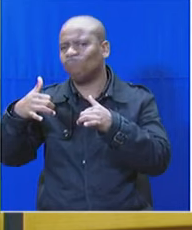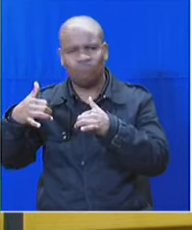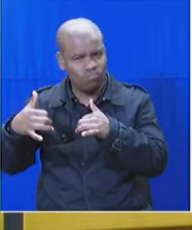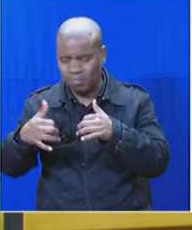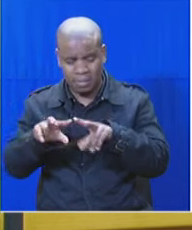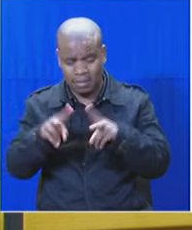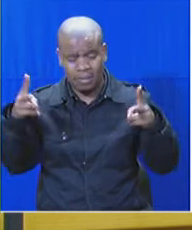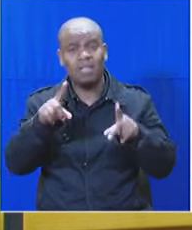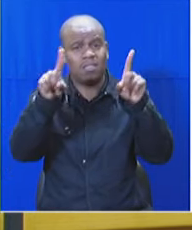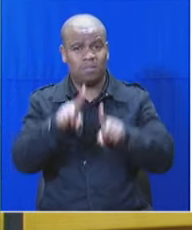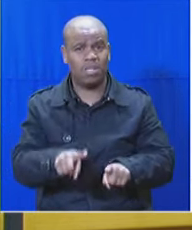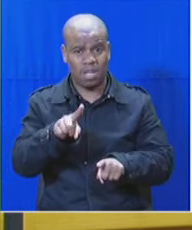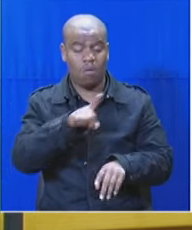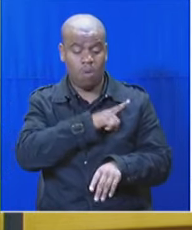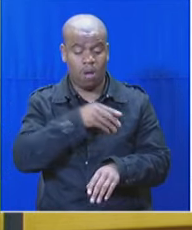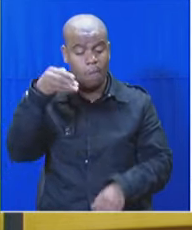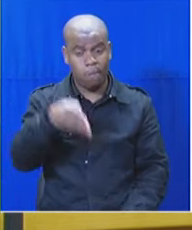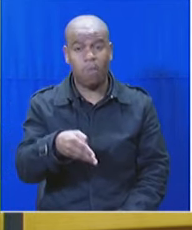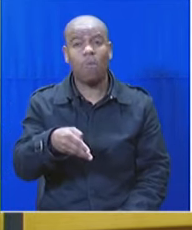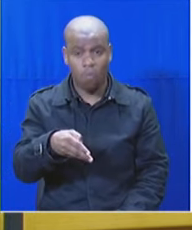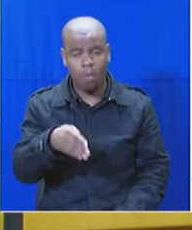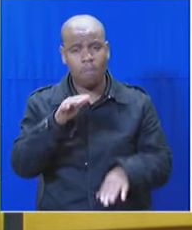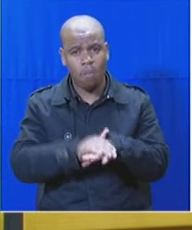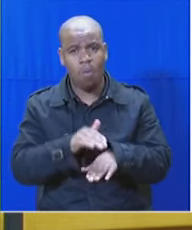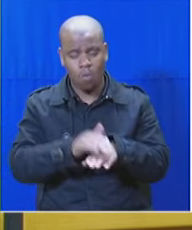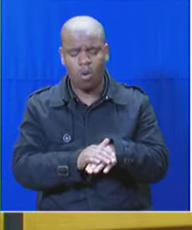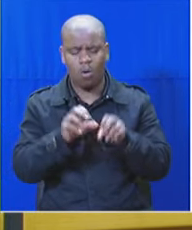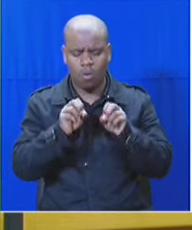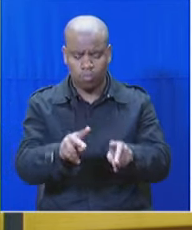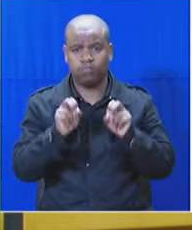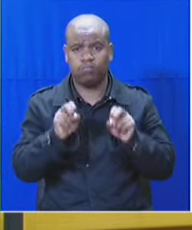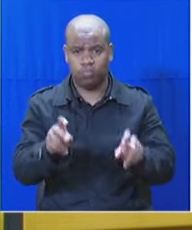a characteristic existence of an unholy, opportunistic,